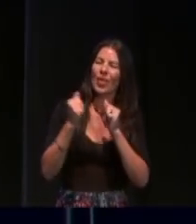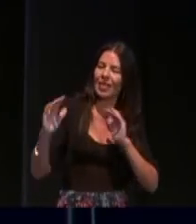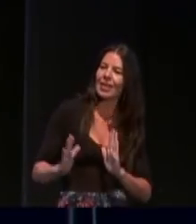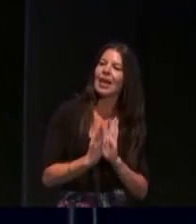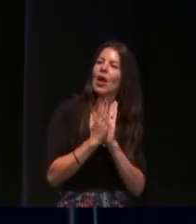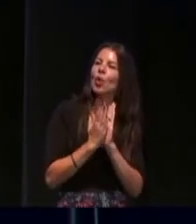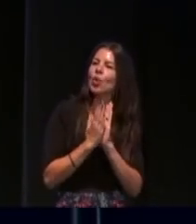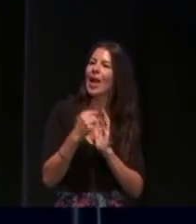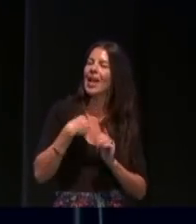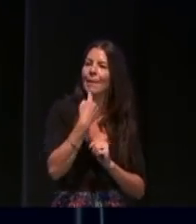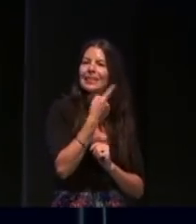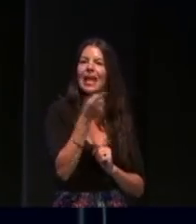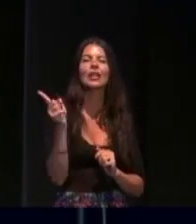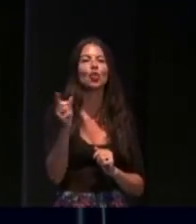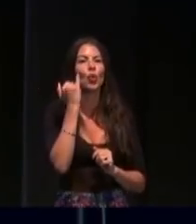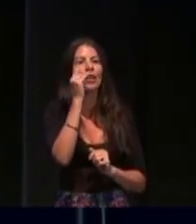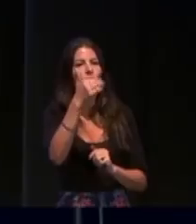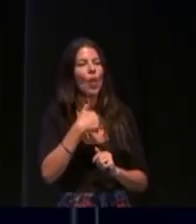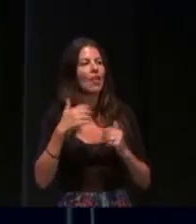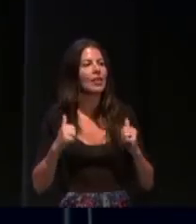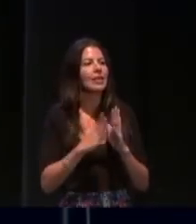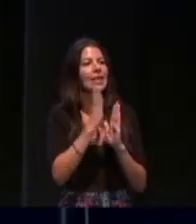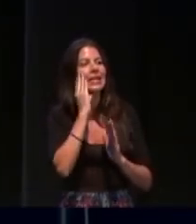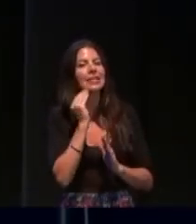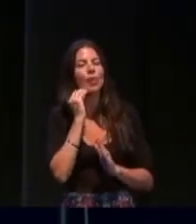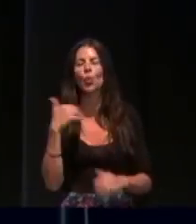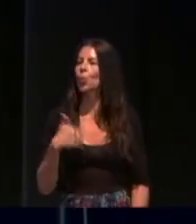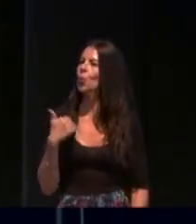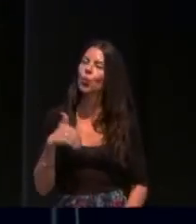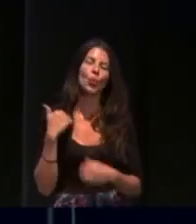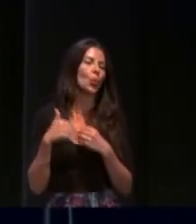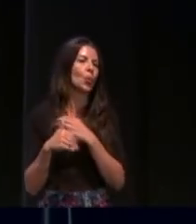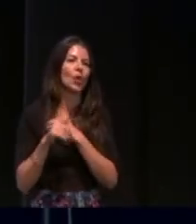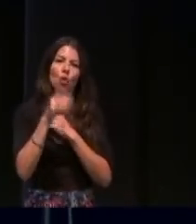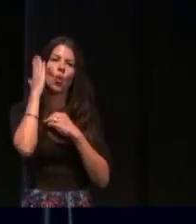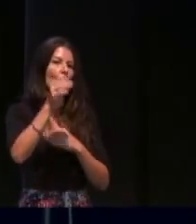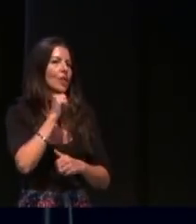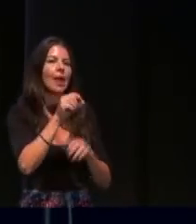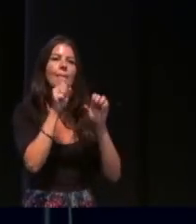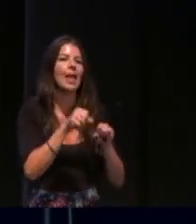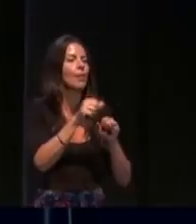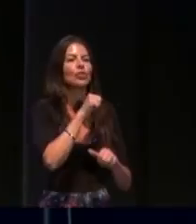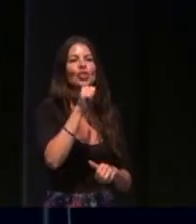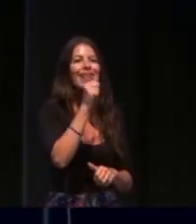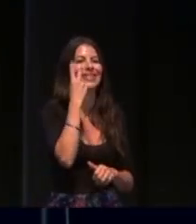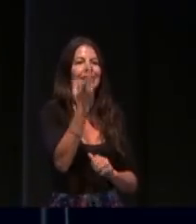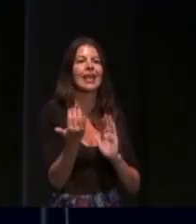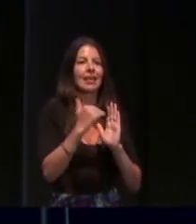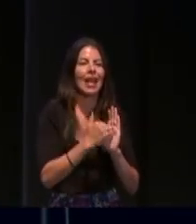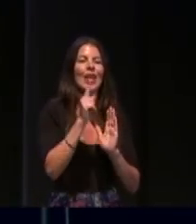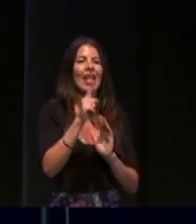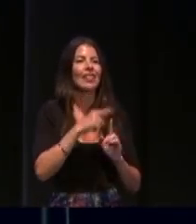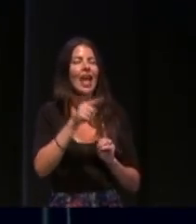And I'm saying that when you have this encounter, You will not be able to unsee what you have seen, and that